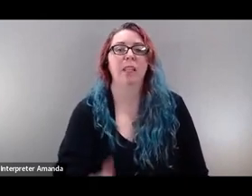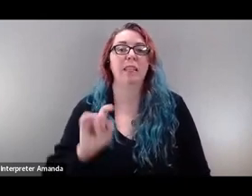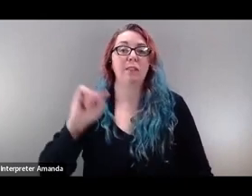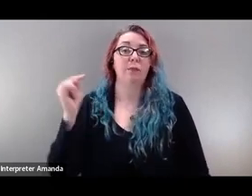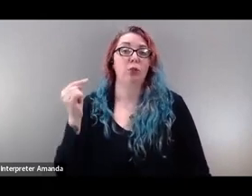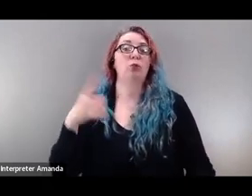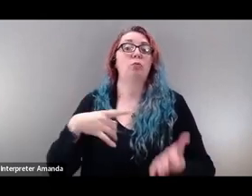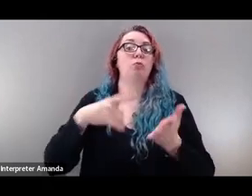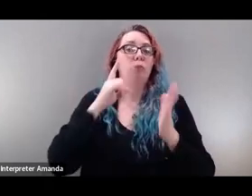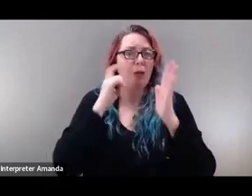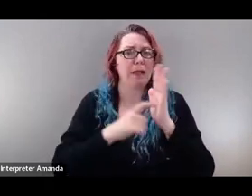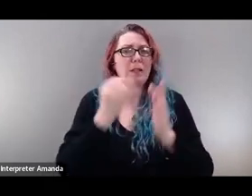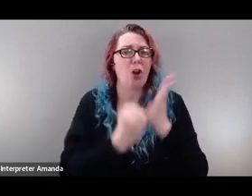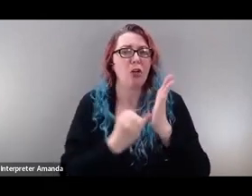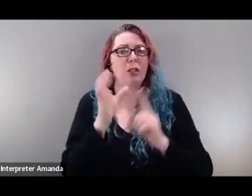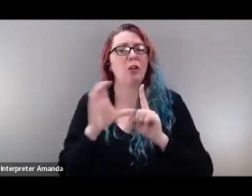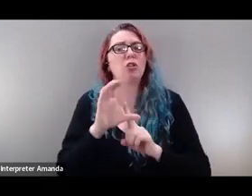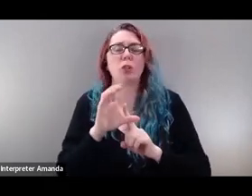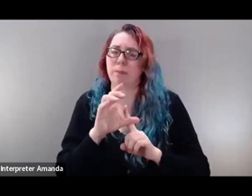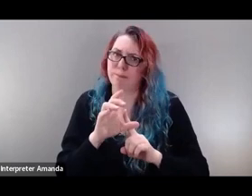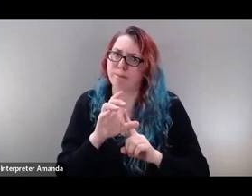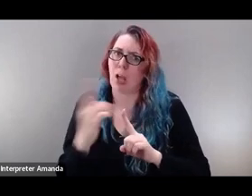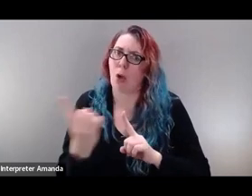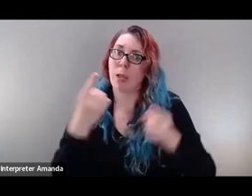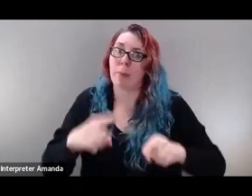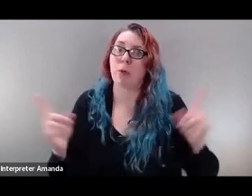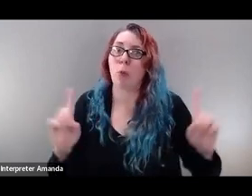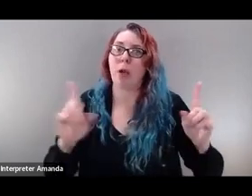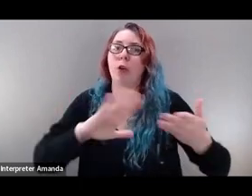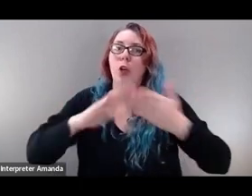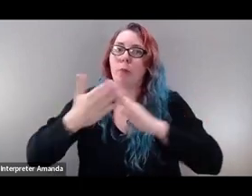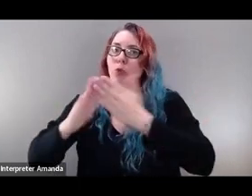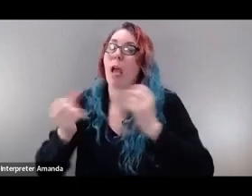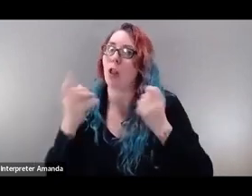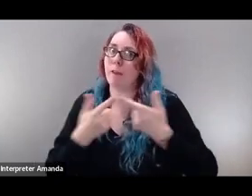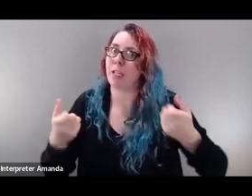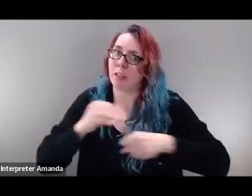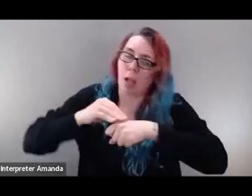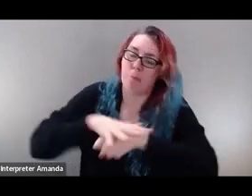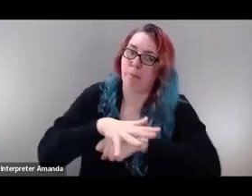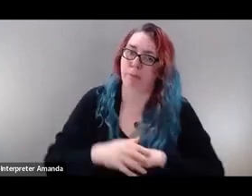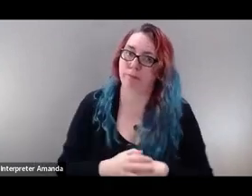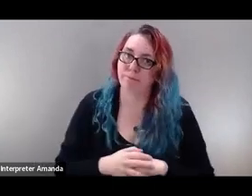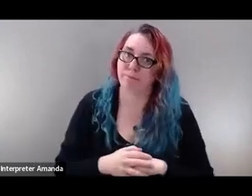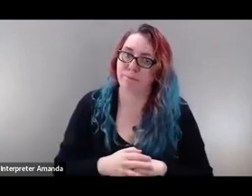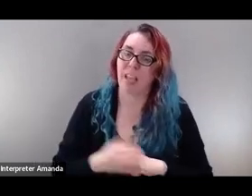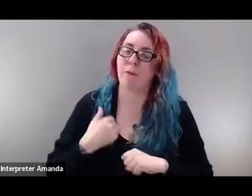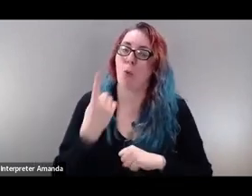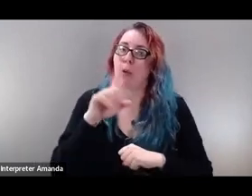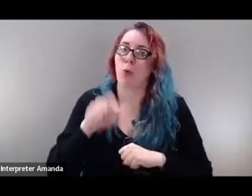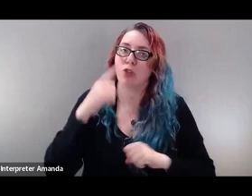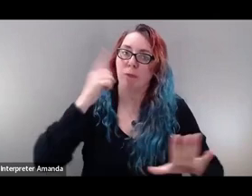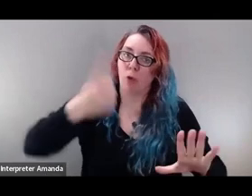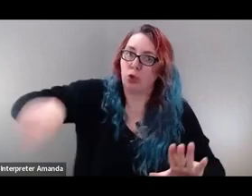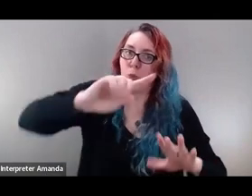always done in community and is shaped by a variety of factors. The first question we have today is for you, our